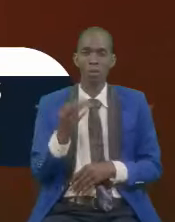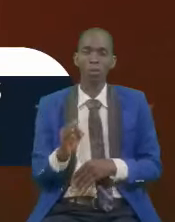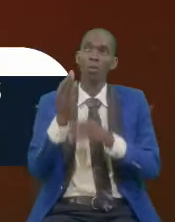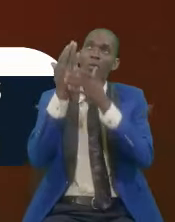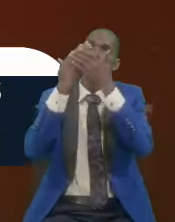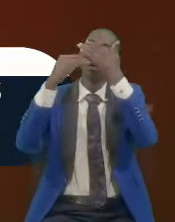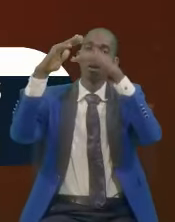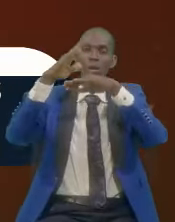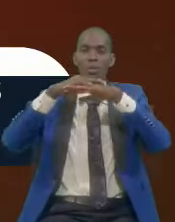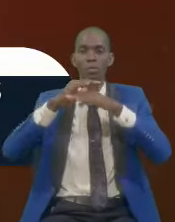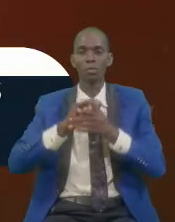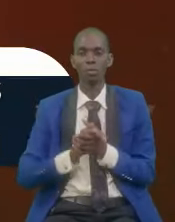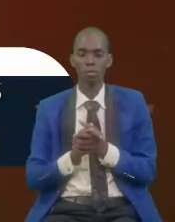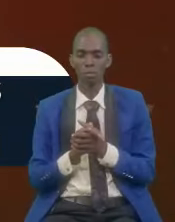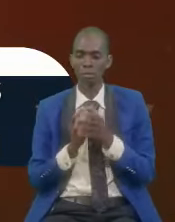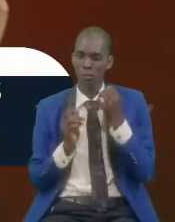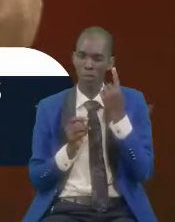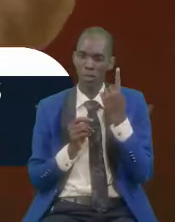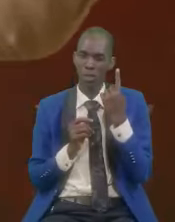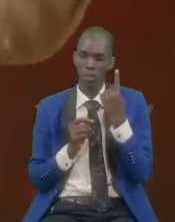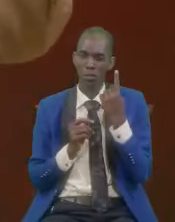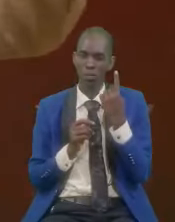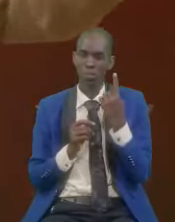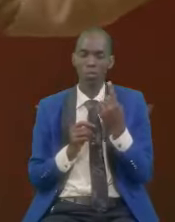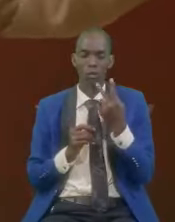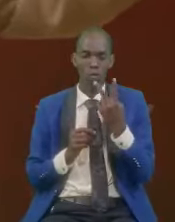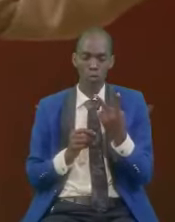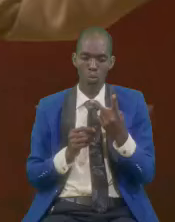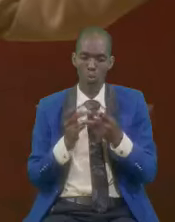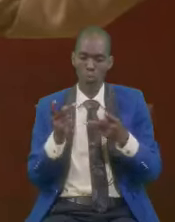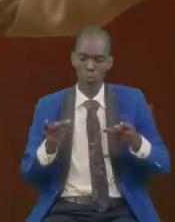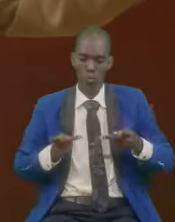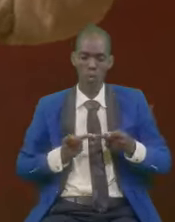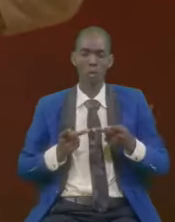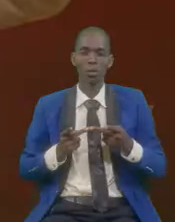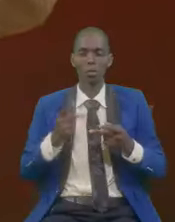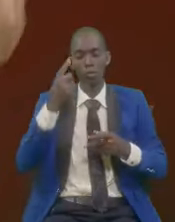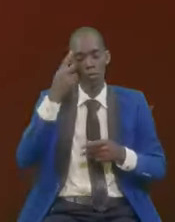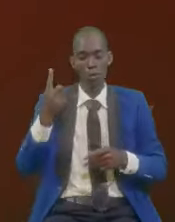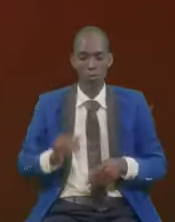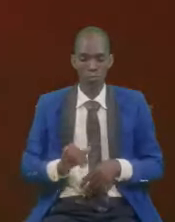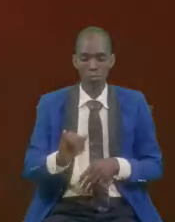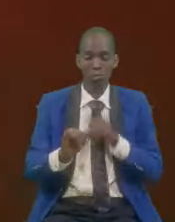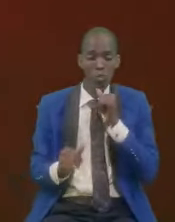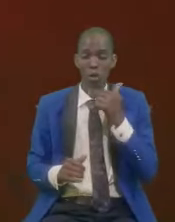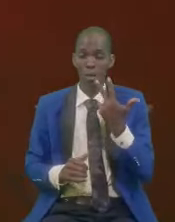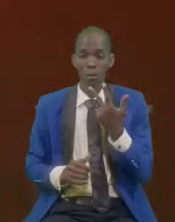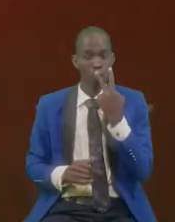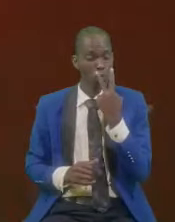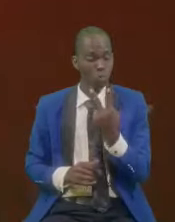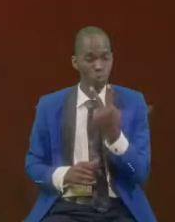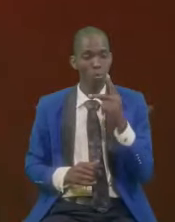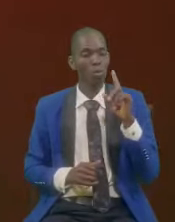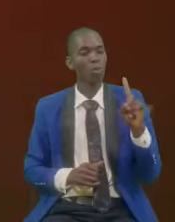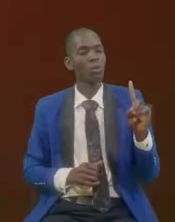heaven. Understand, there are two places in eternity, not three, two.